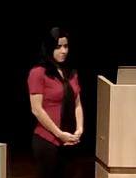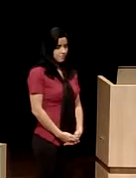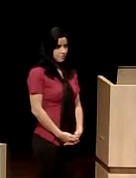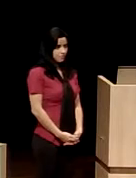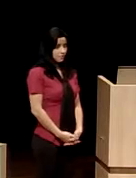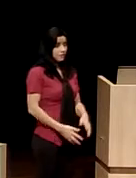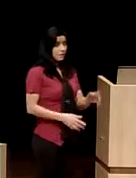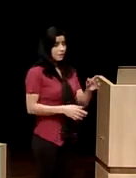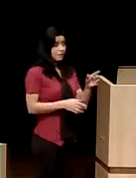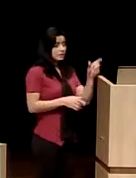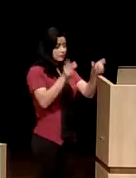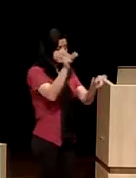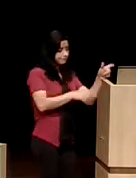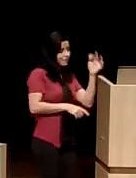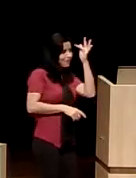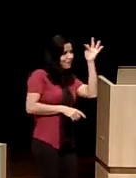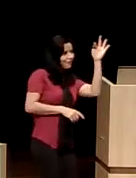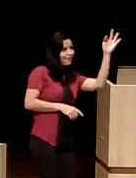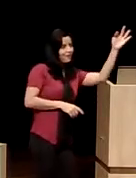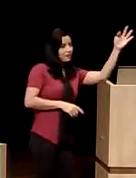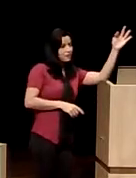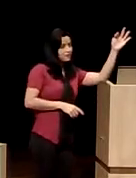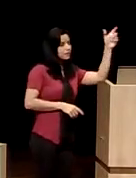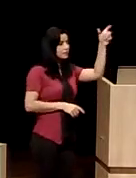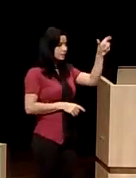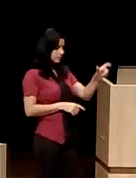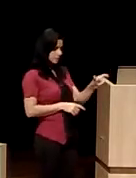Os filósofos foram as figuras mais